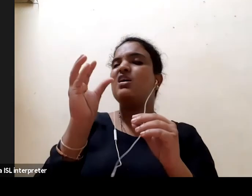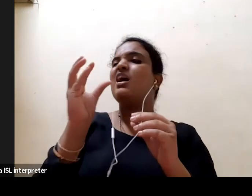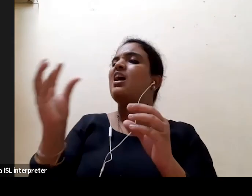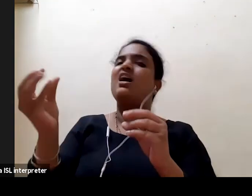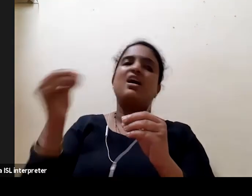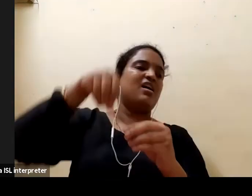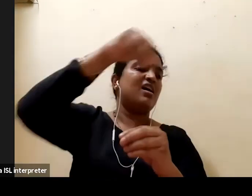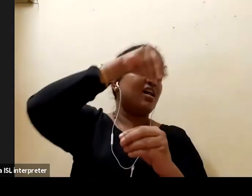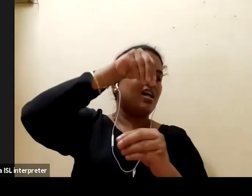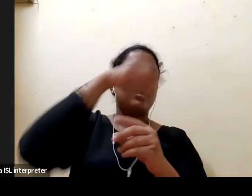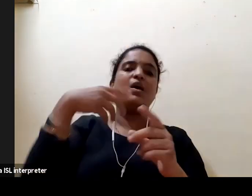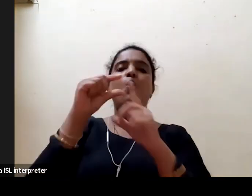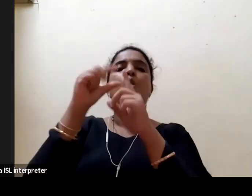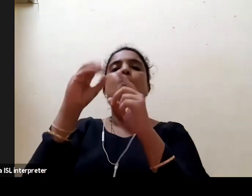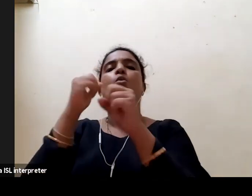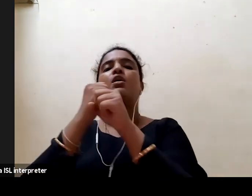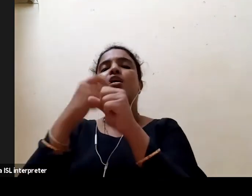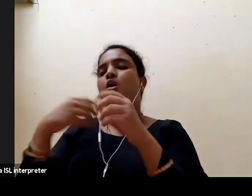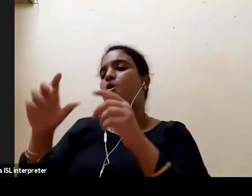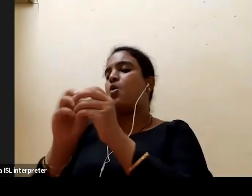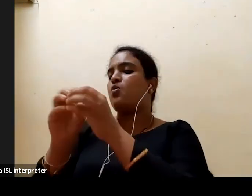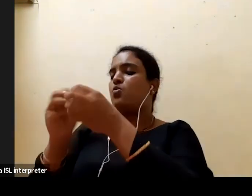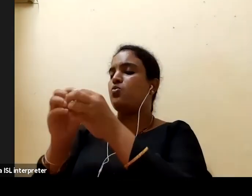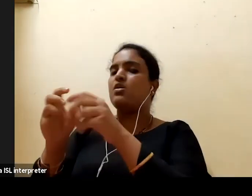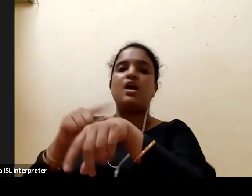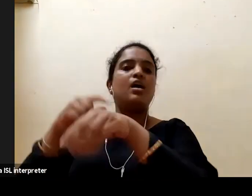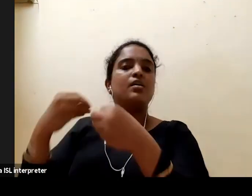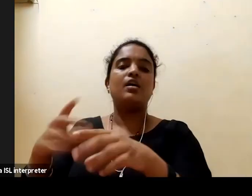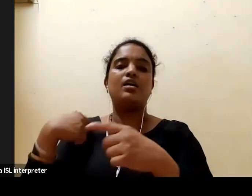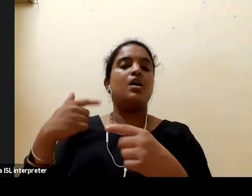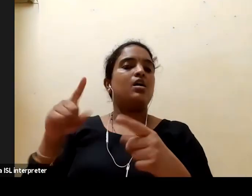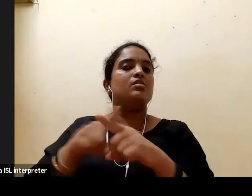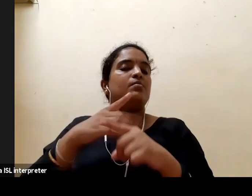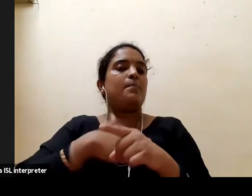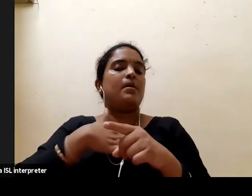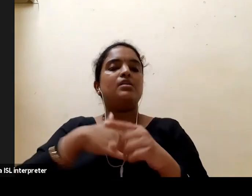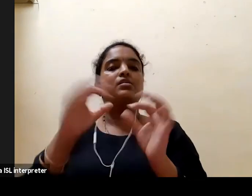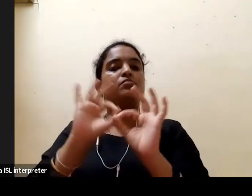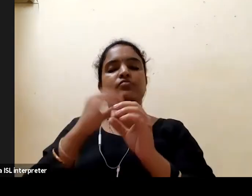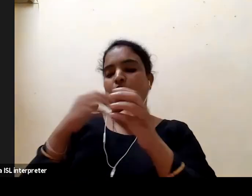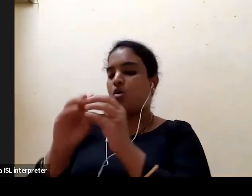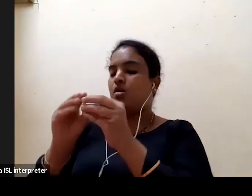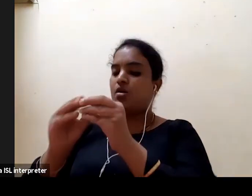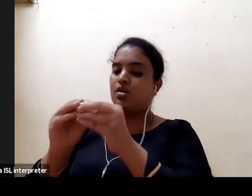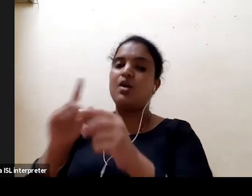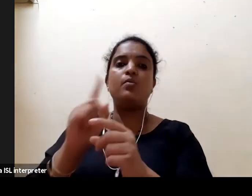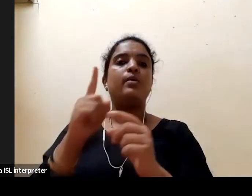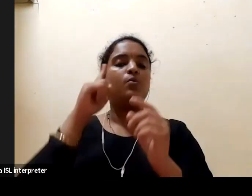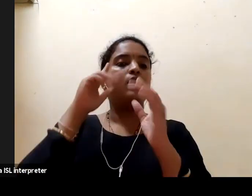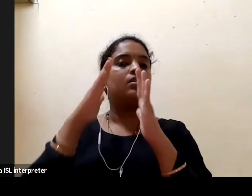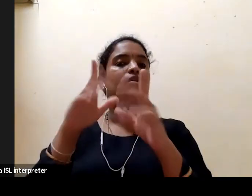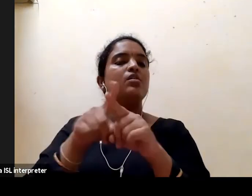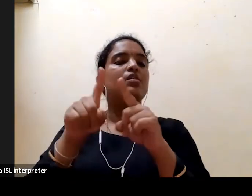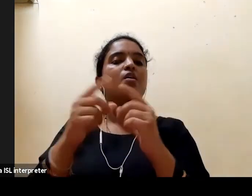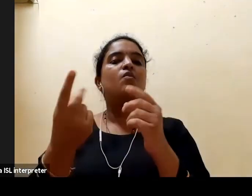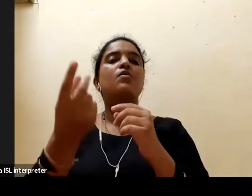add to a salad, then sitting and peeling the whole thing at that time, I'm not going to have the patience for that. So when I do one thing, sometimes it's just